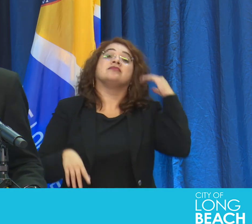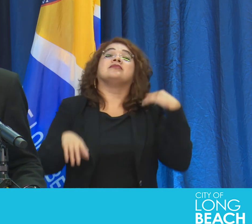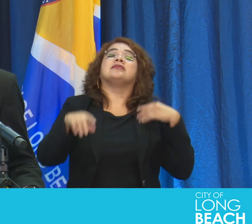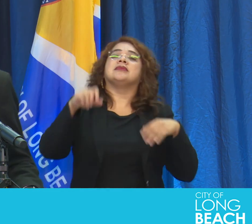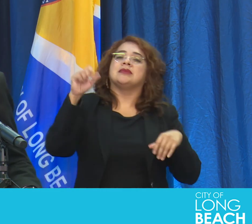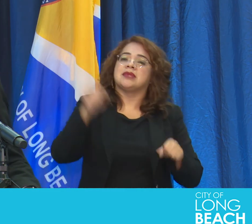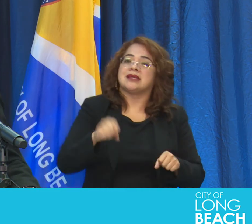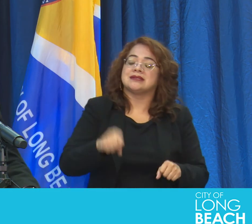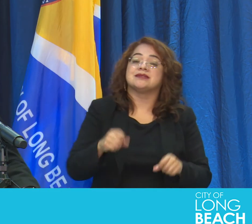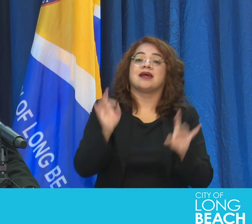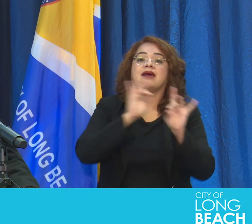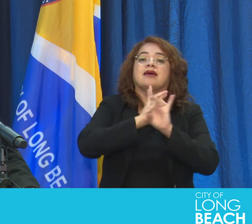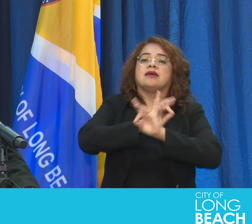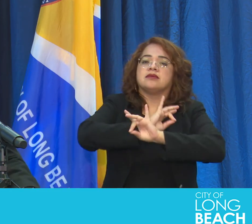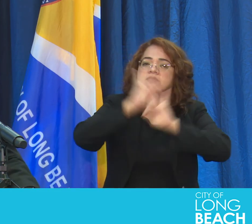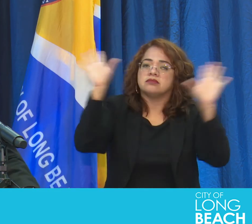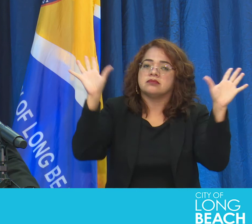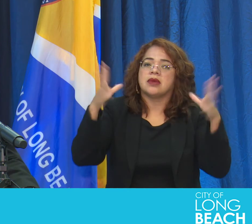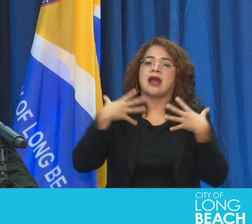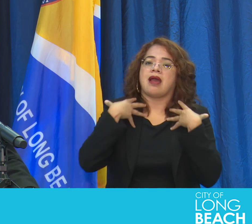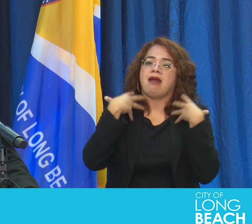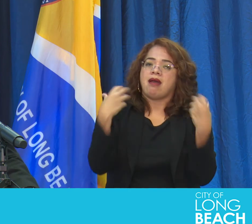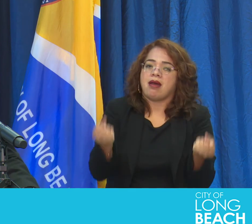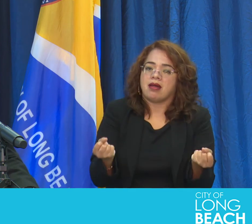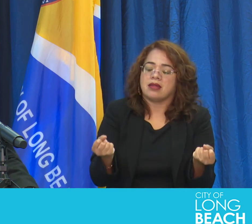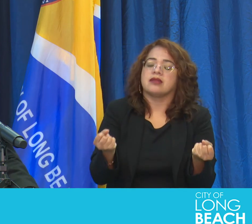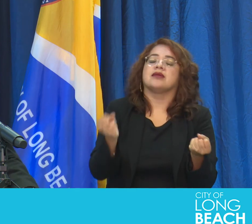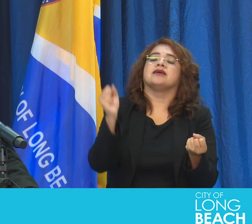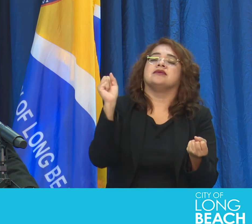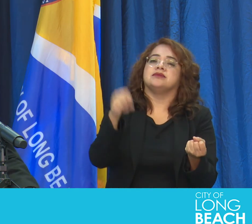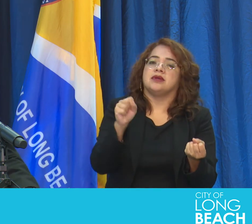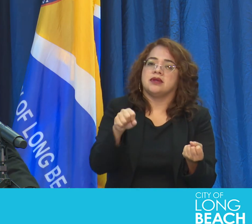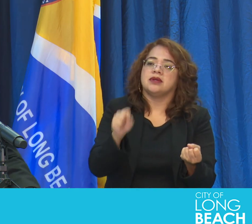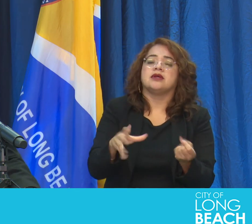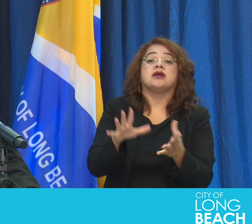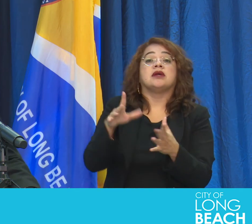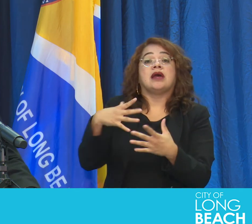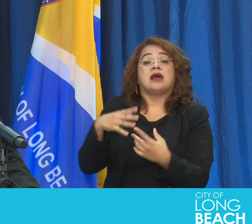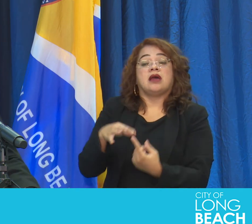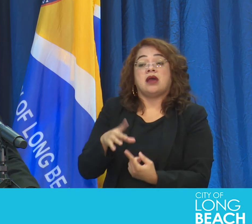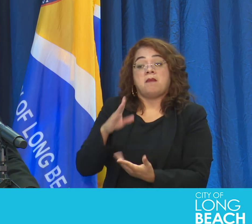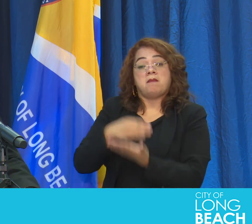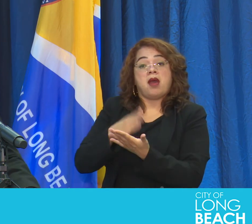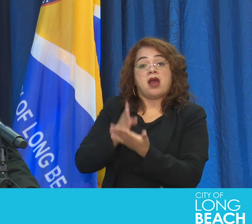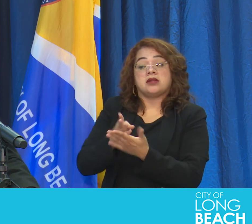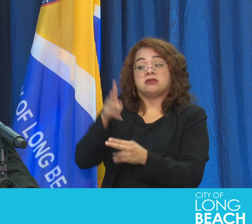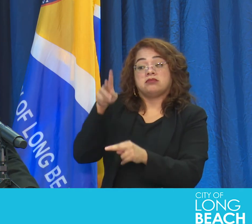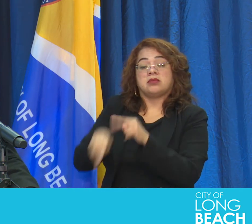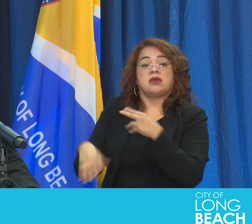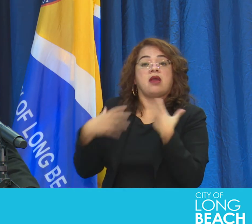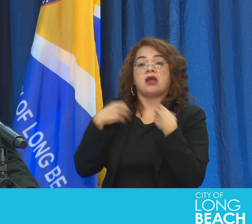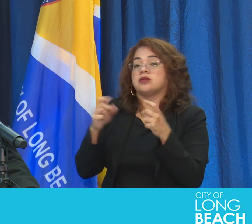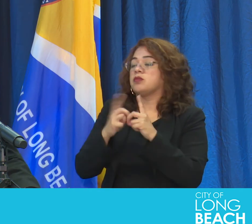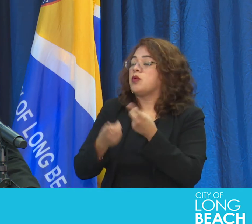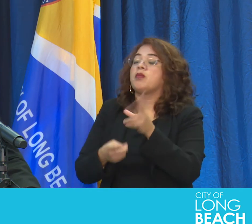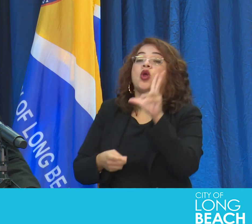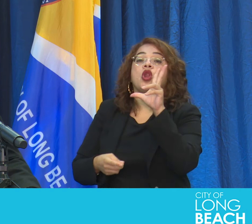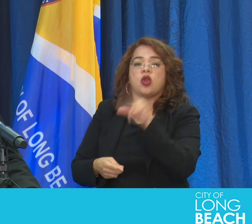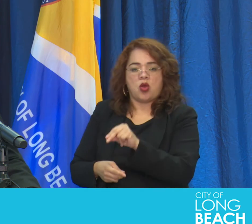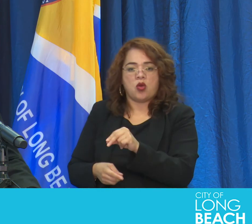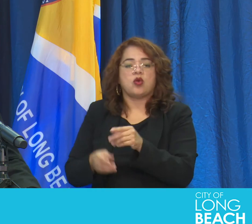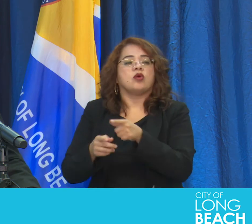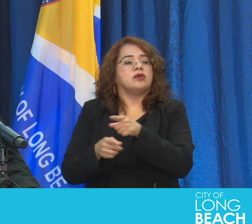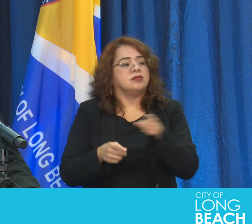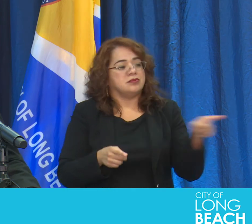which is why the health department's budget is not being affected, but all the rest are. And two final notes.